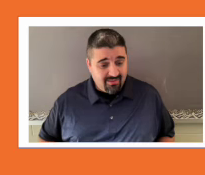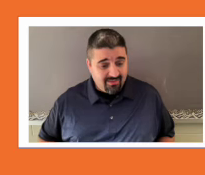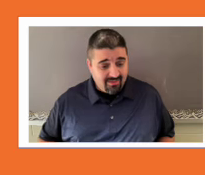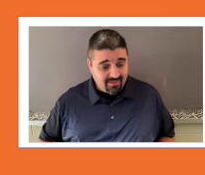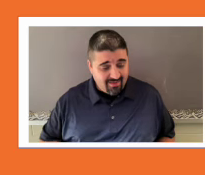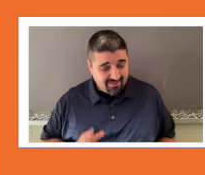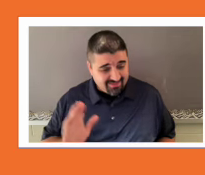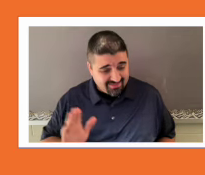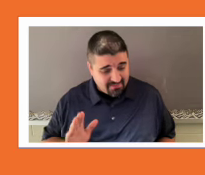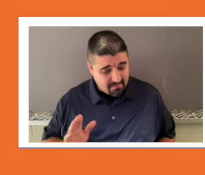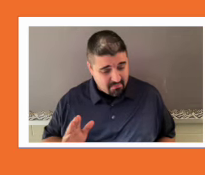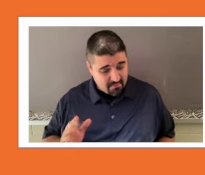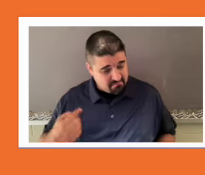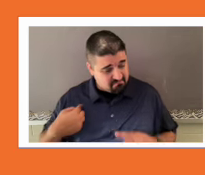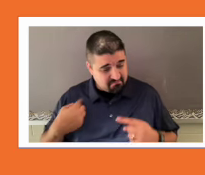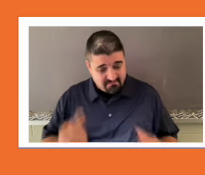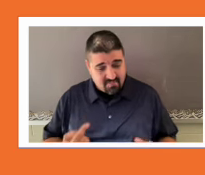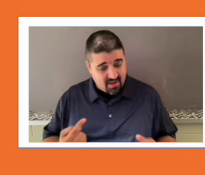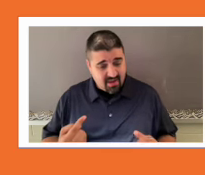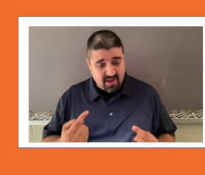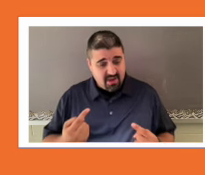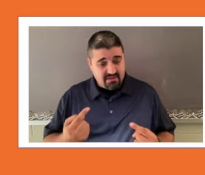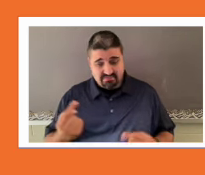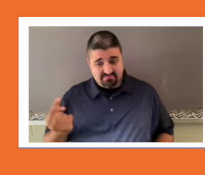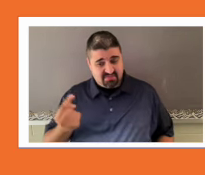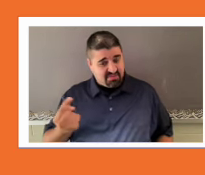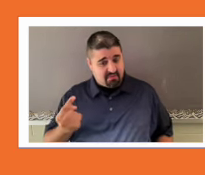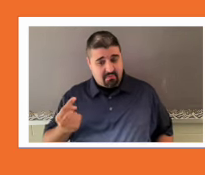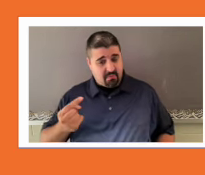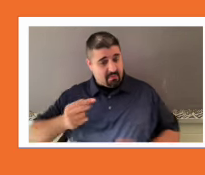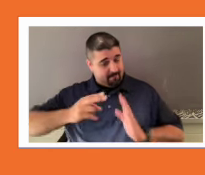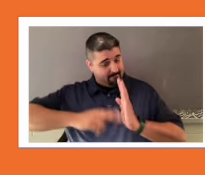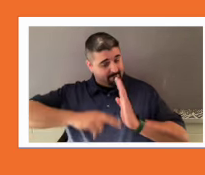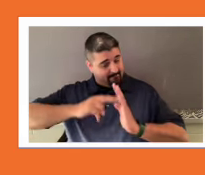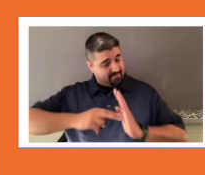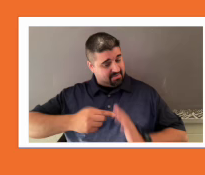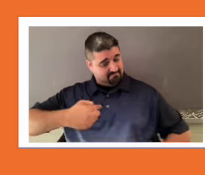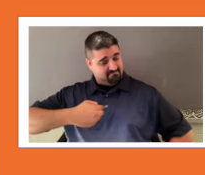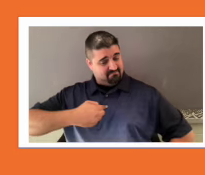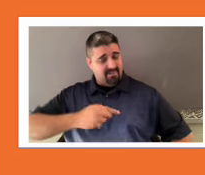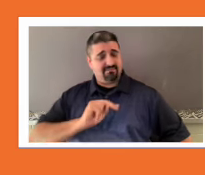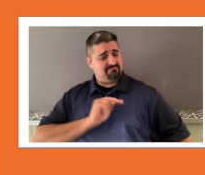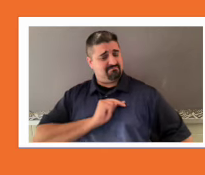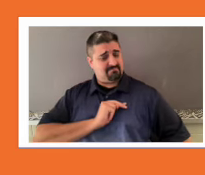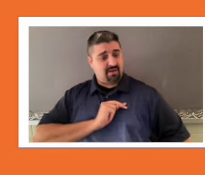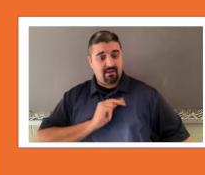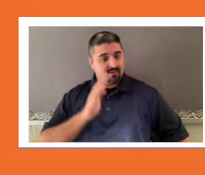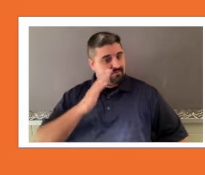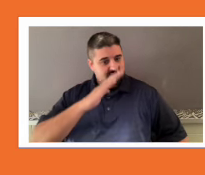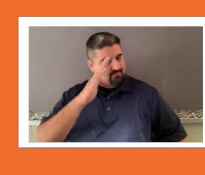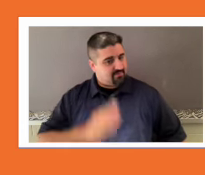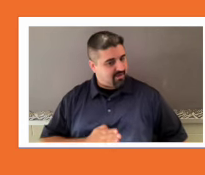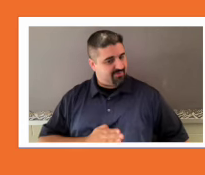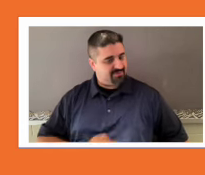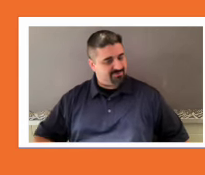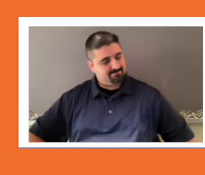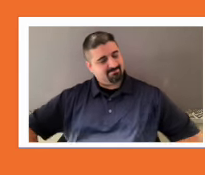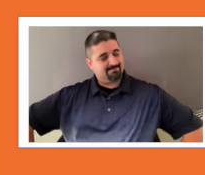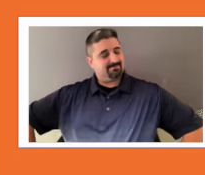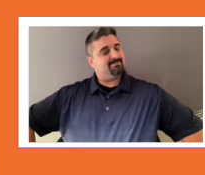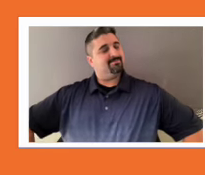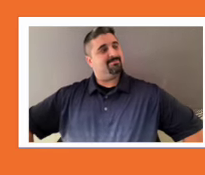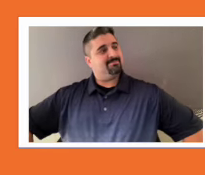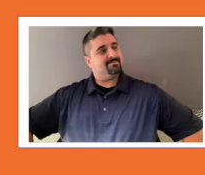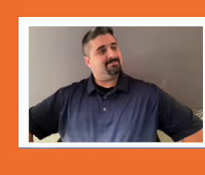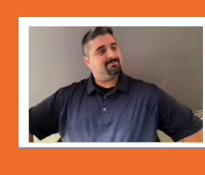has ever painted a picture of me, Nate the Great. Harry took his paintbrush. It was covered